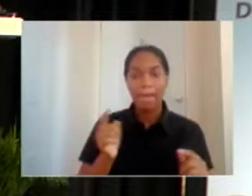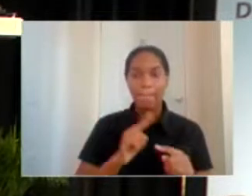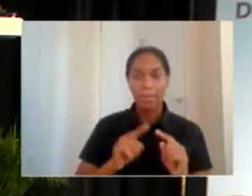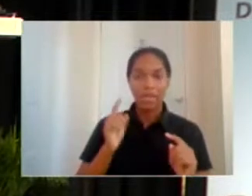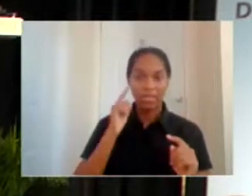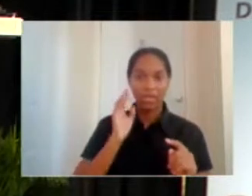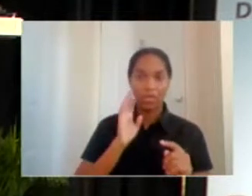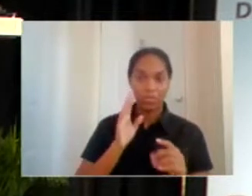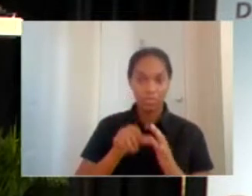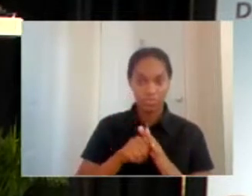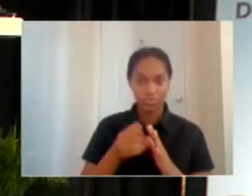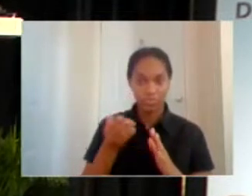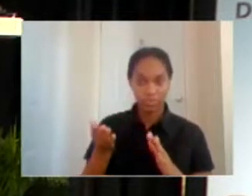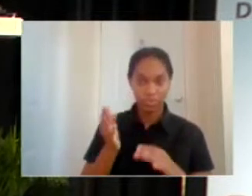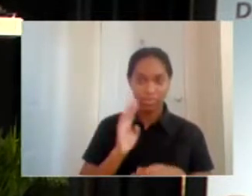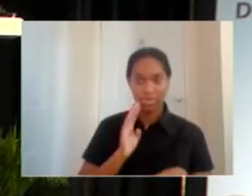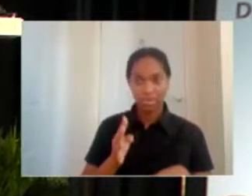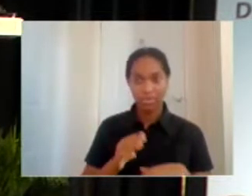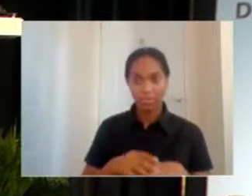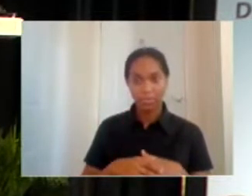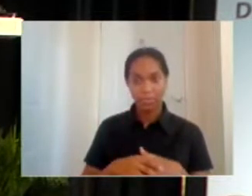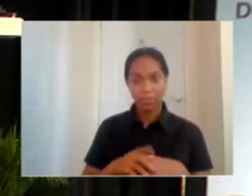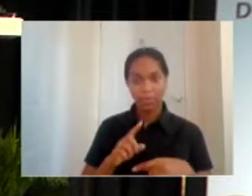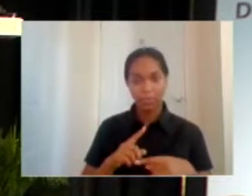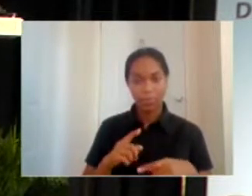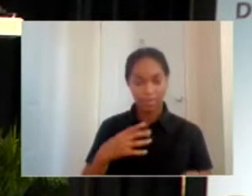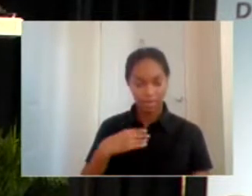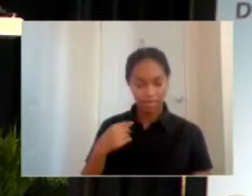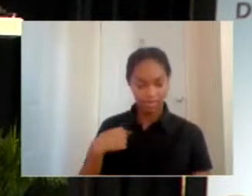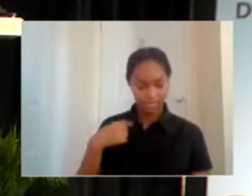soon. And I think that will